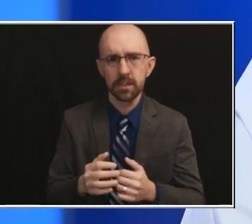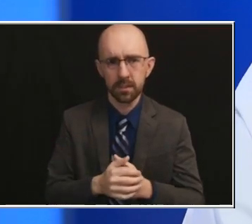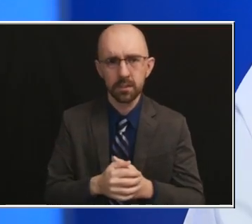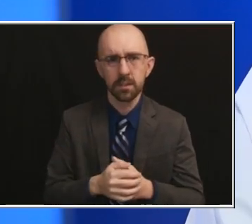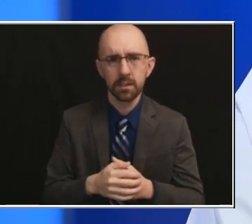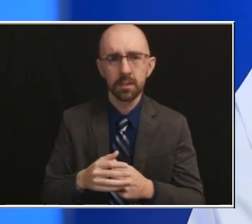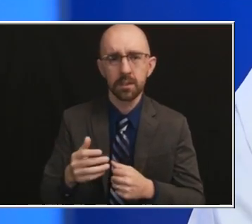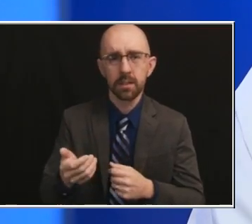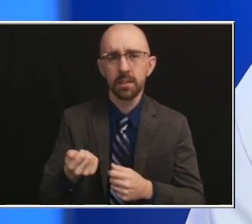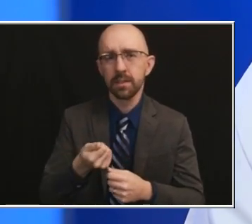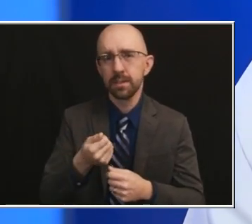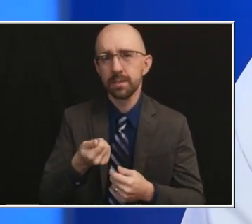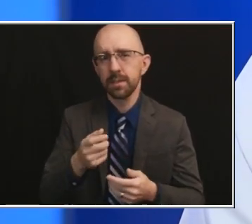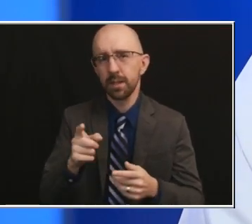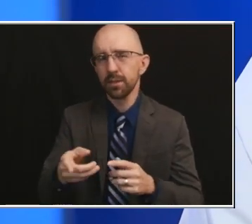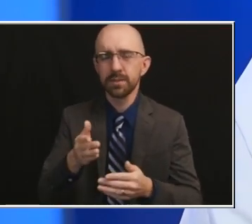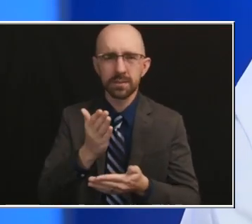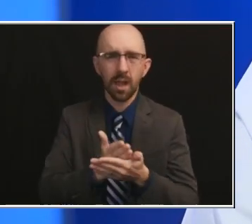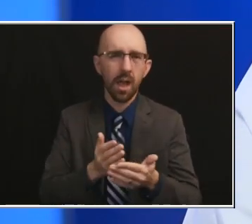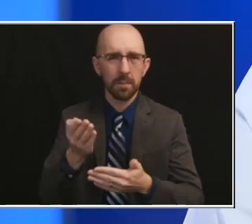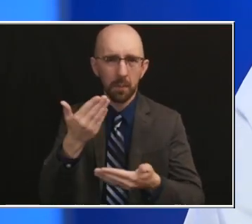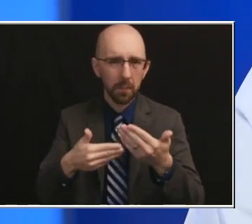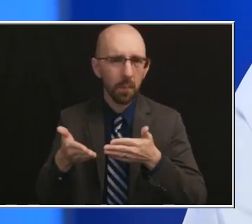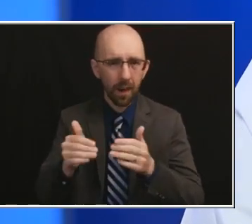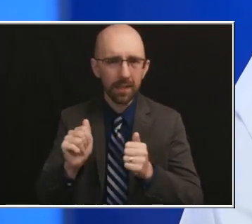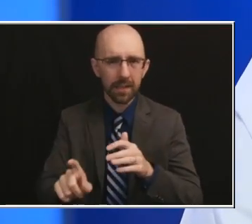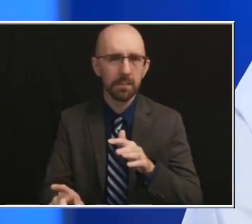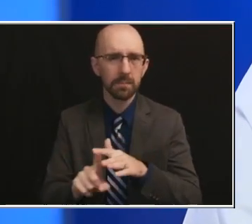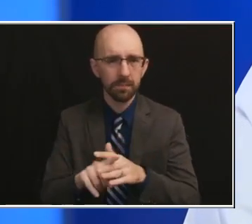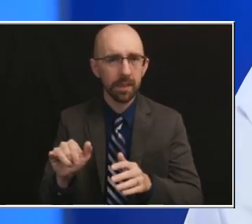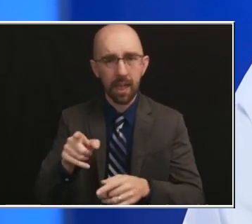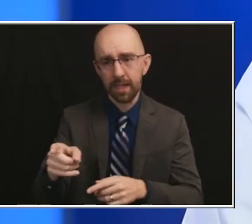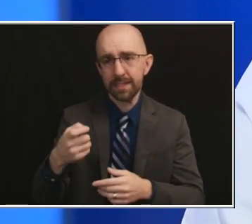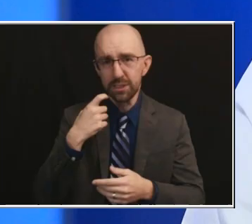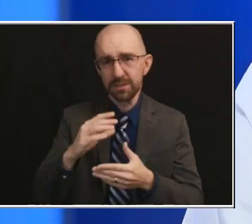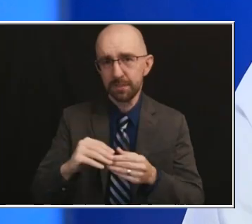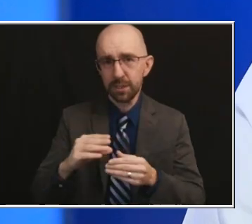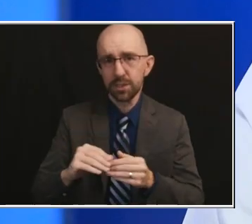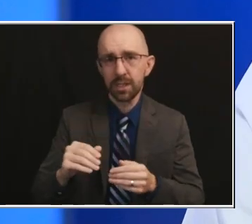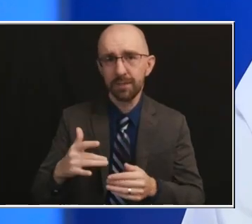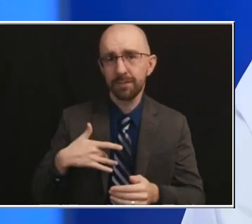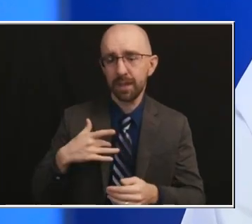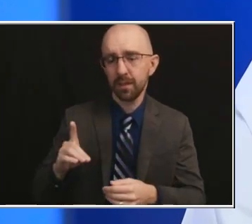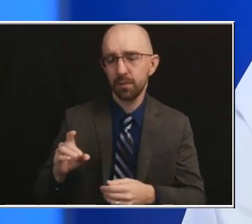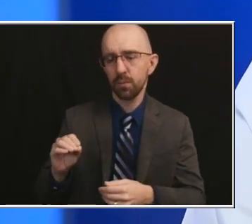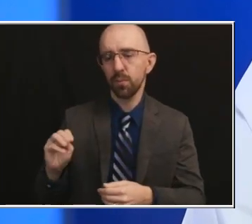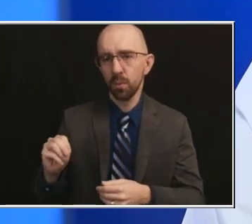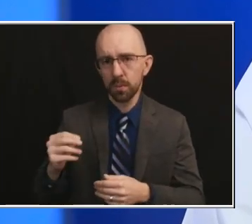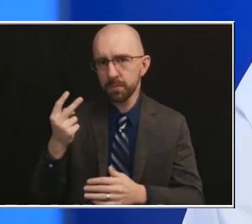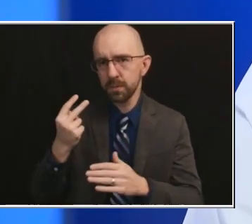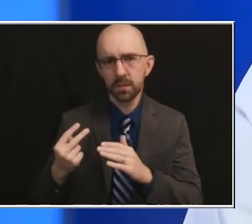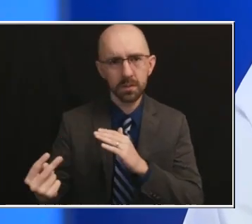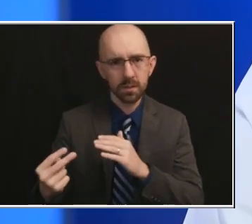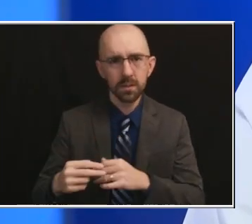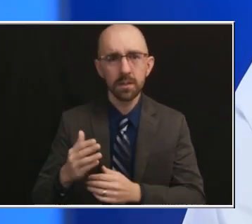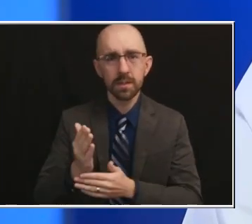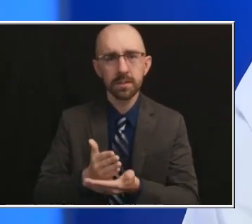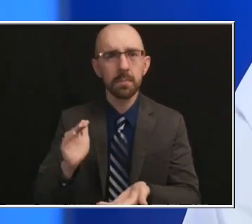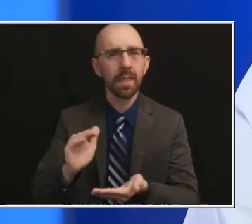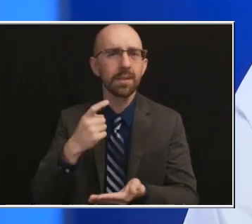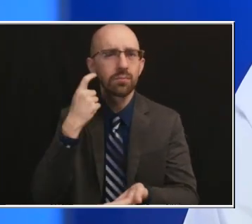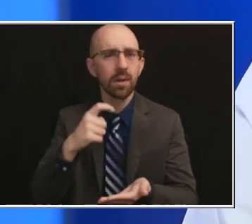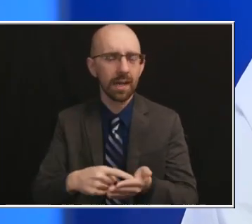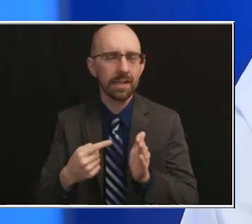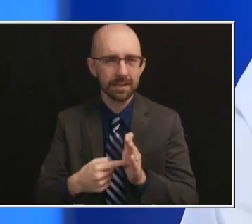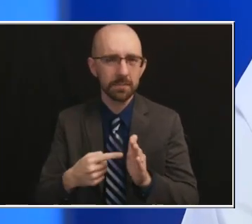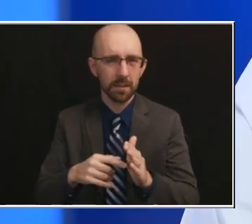can present. As Dr. Jarzen said, that impending doom and some other less recognized symptoms than what you see on